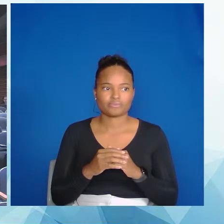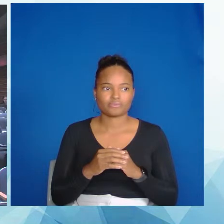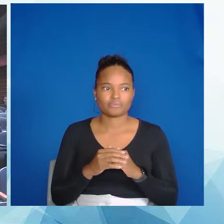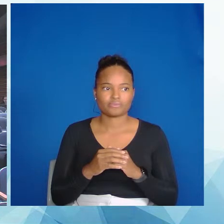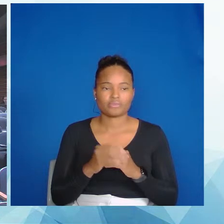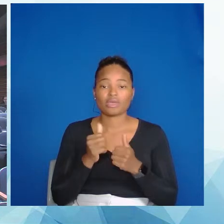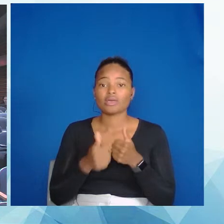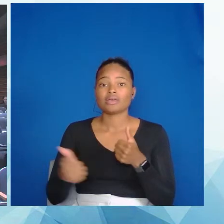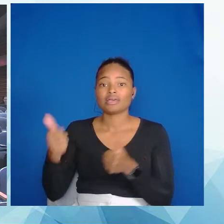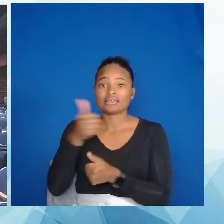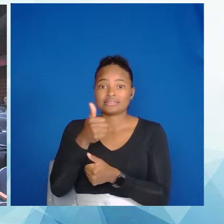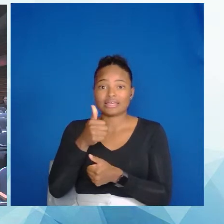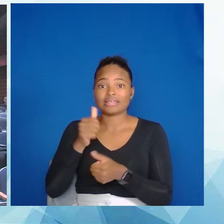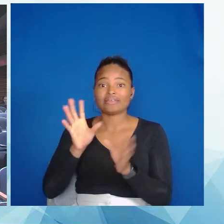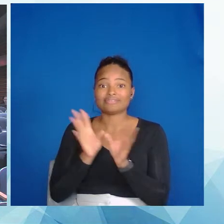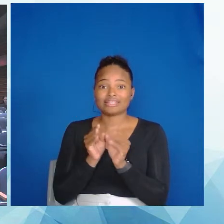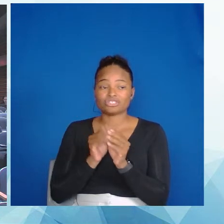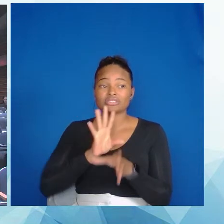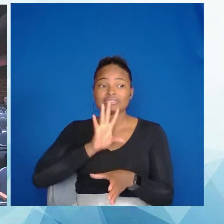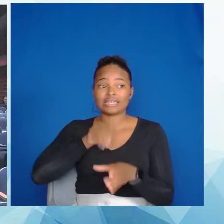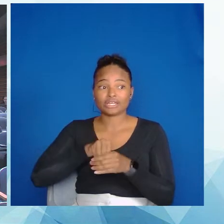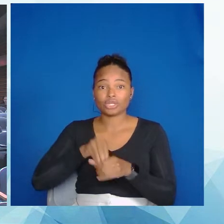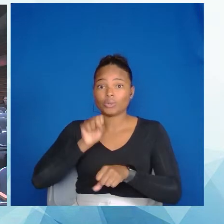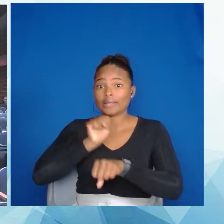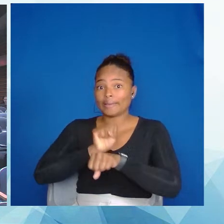include employment issues,